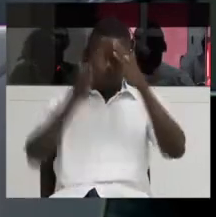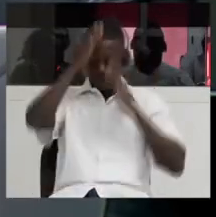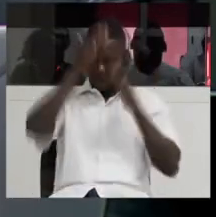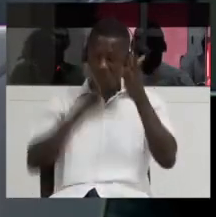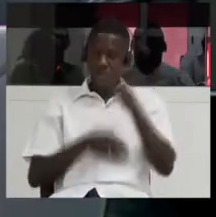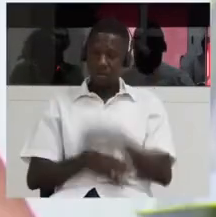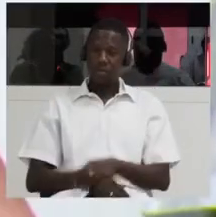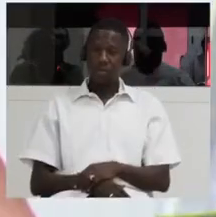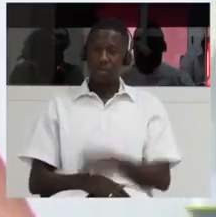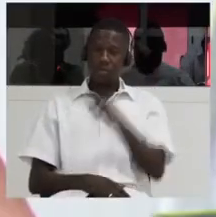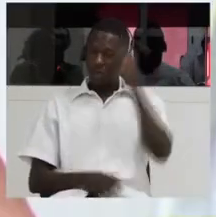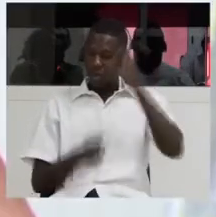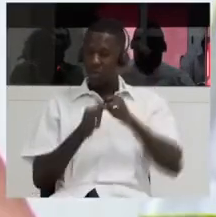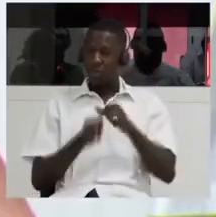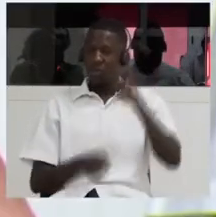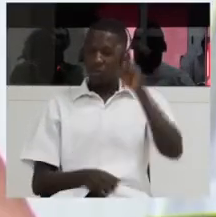1994? Yes.